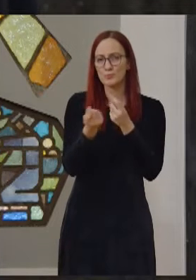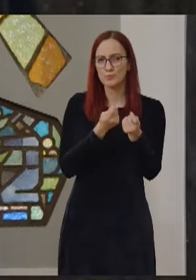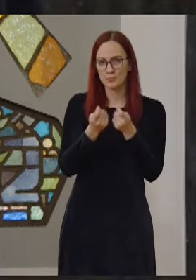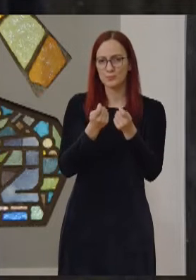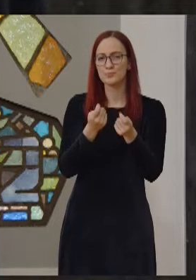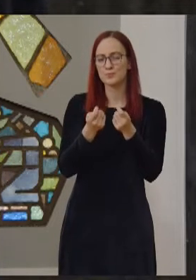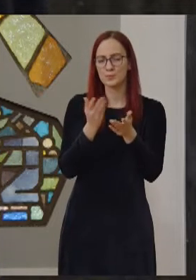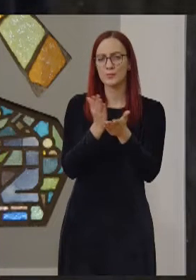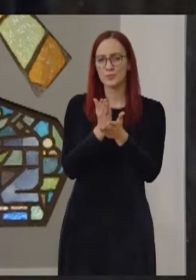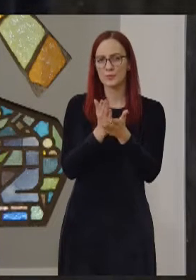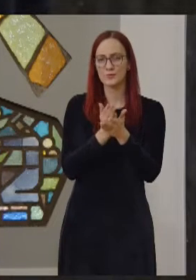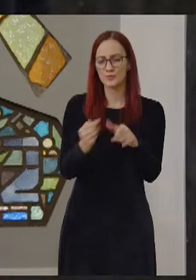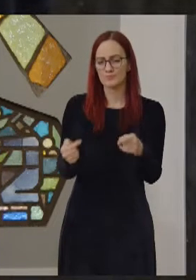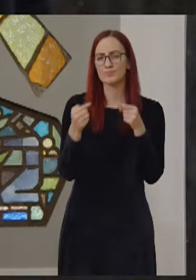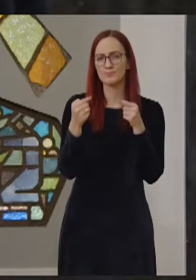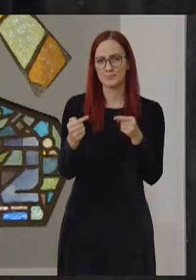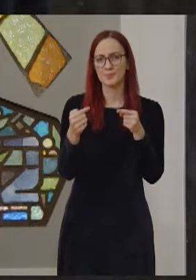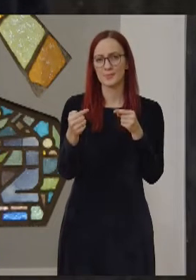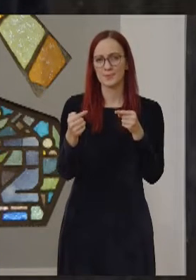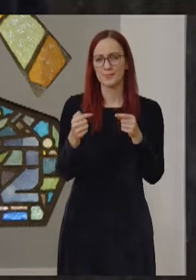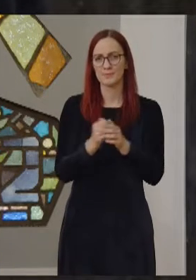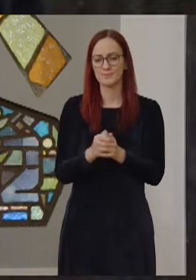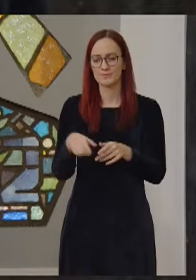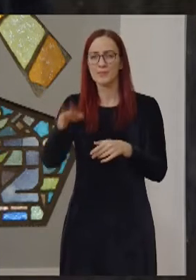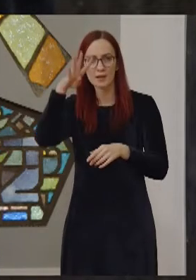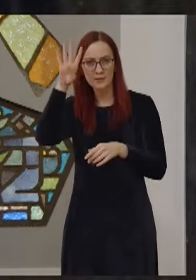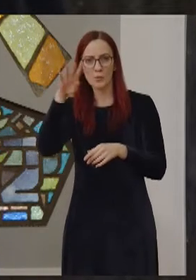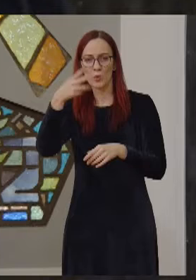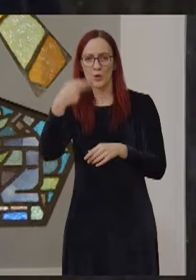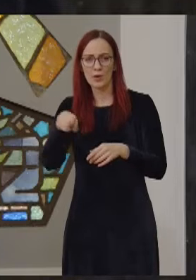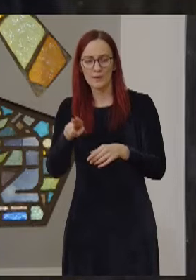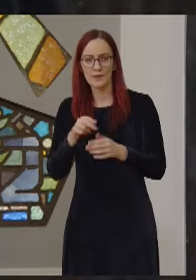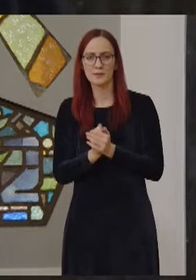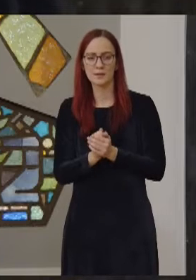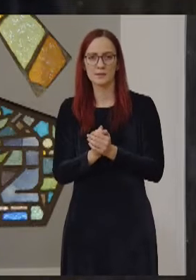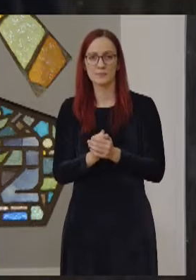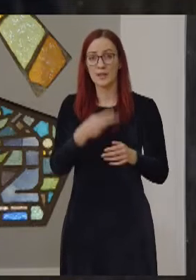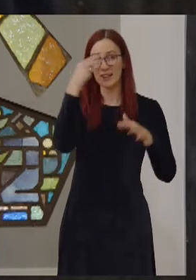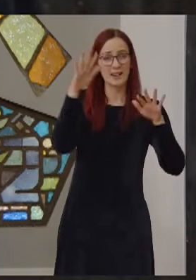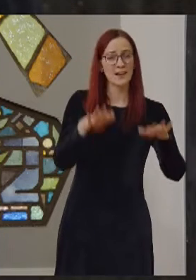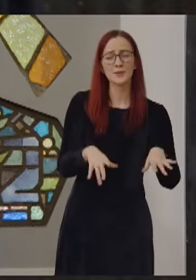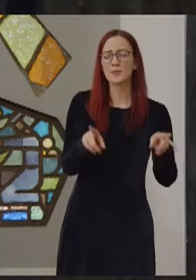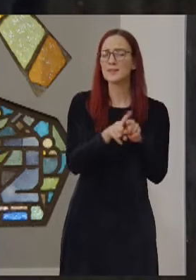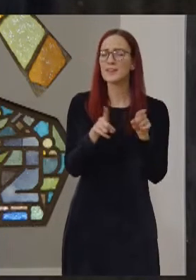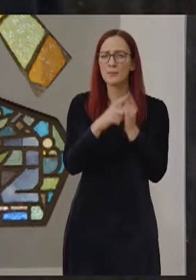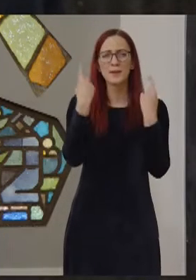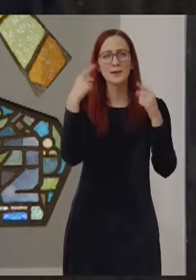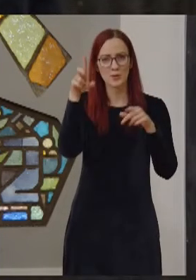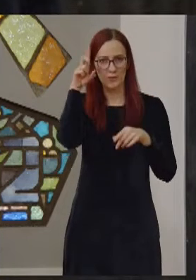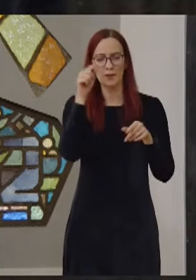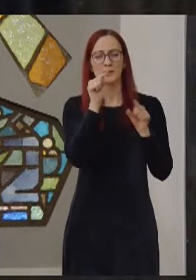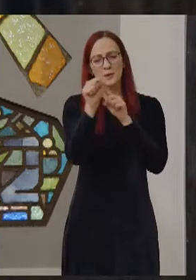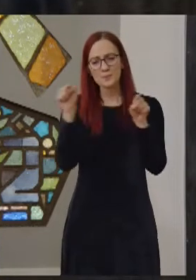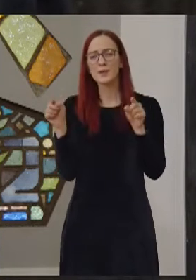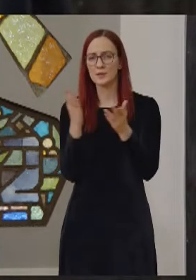to disseminate disinformation, but it's an organized campaign